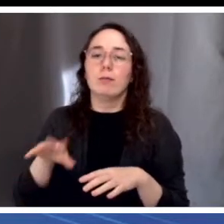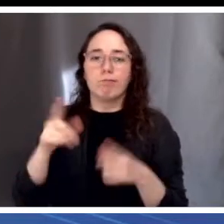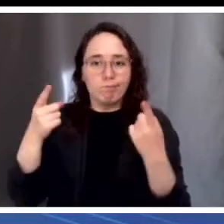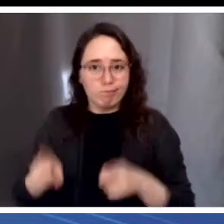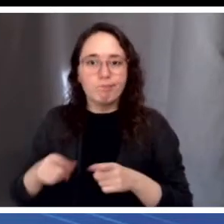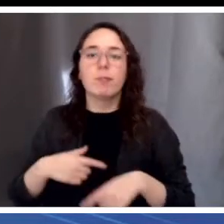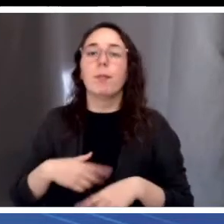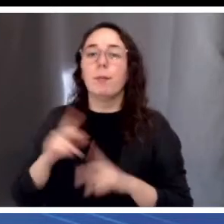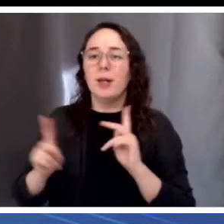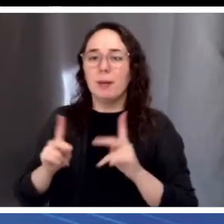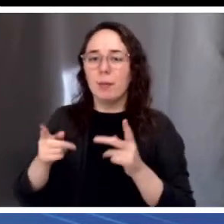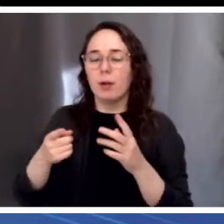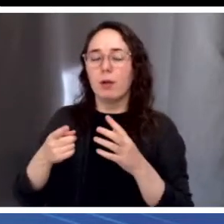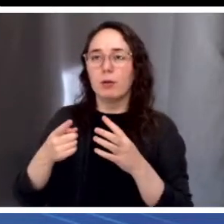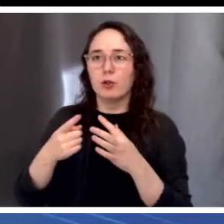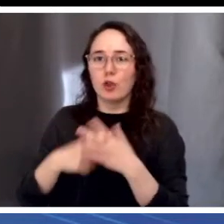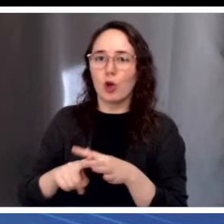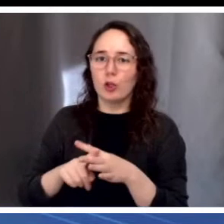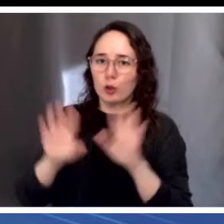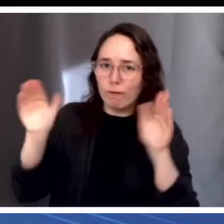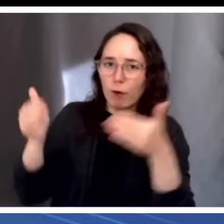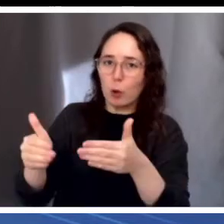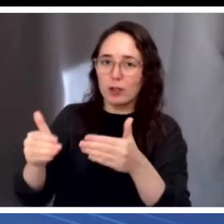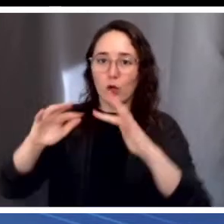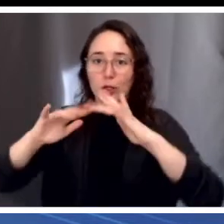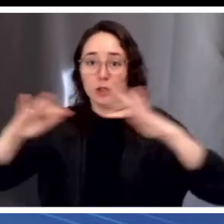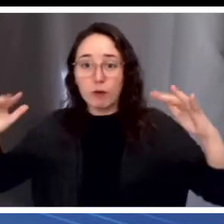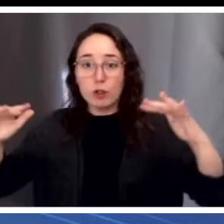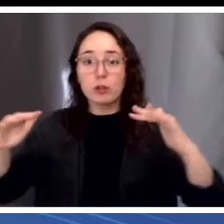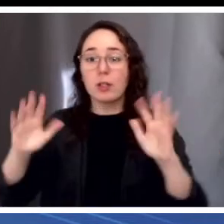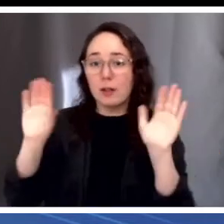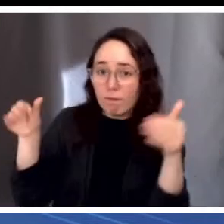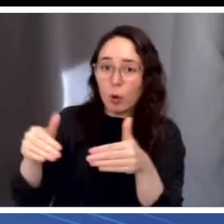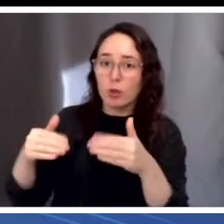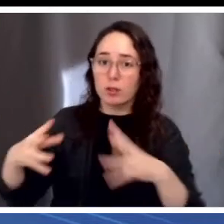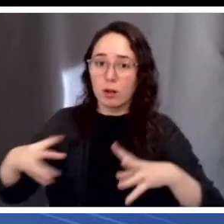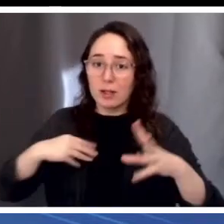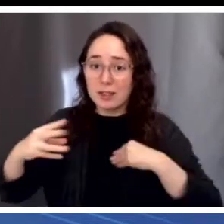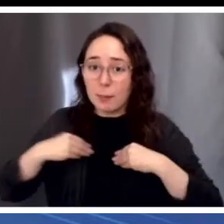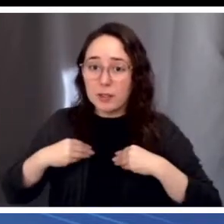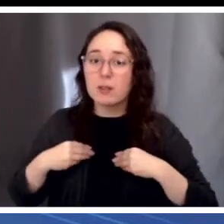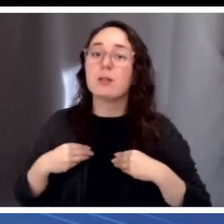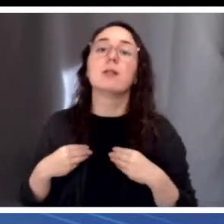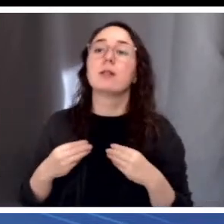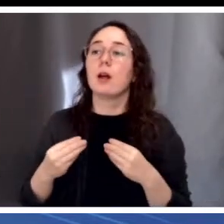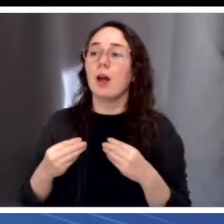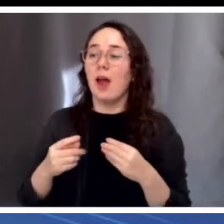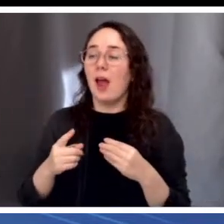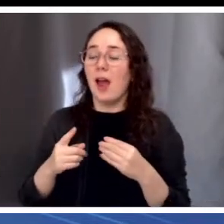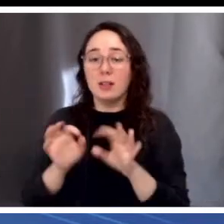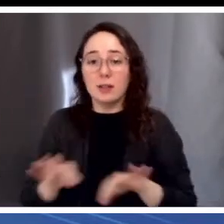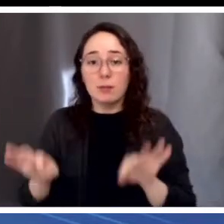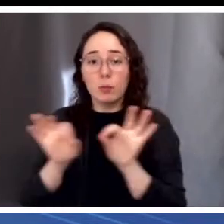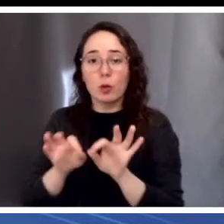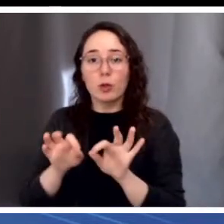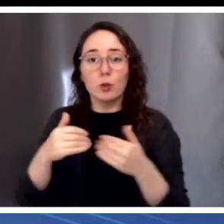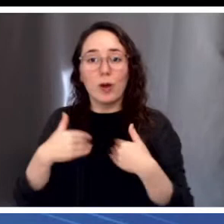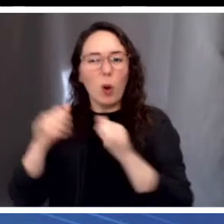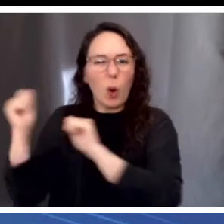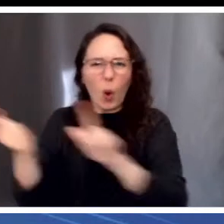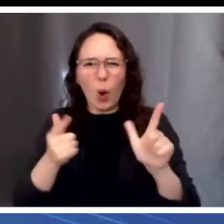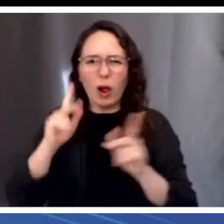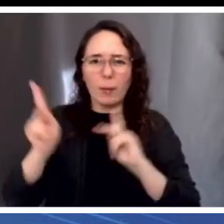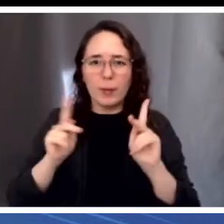and acceptance and engagement of all people in this world, at that point, all